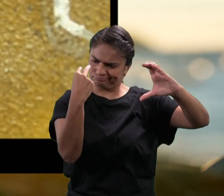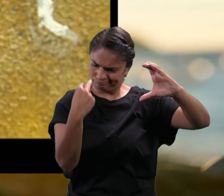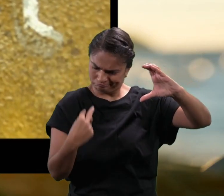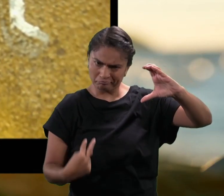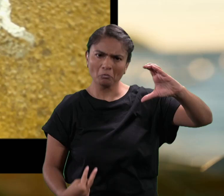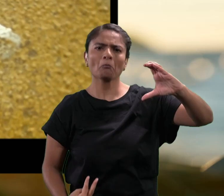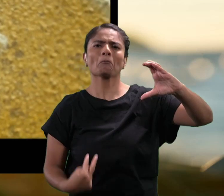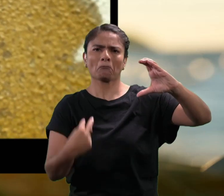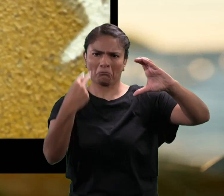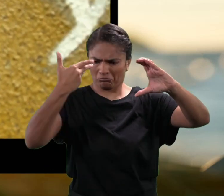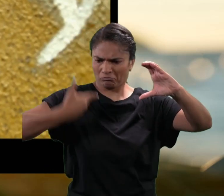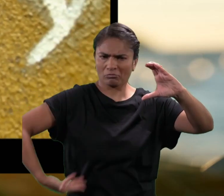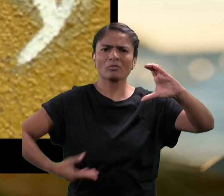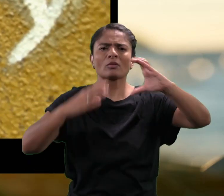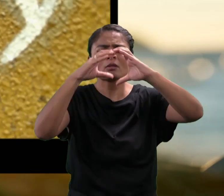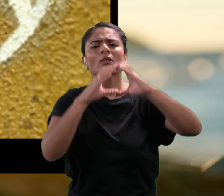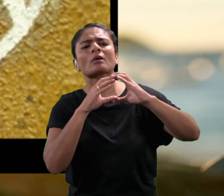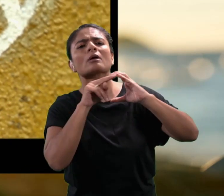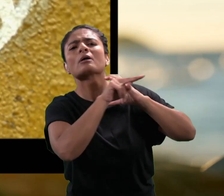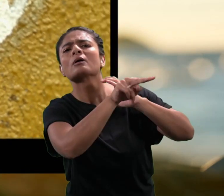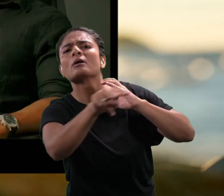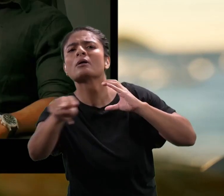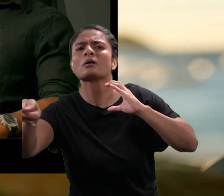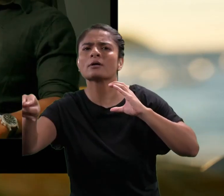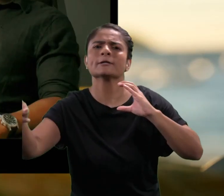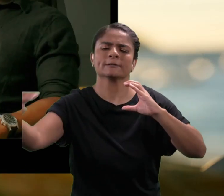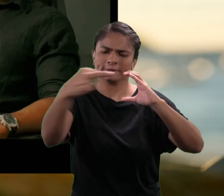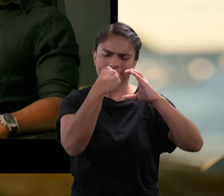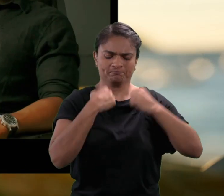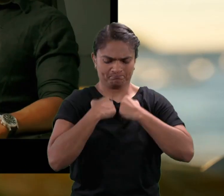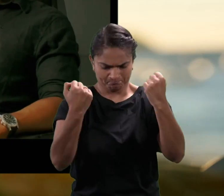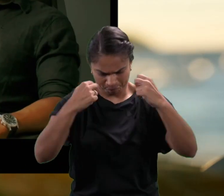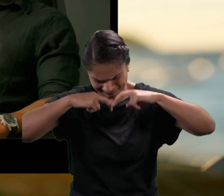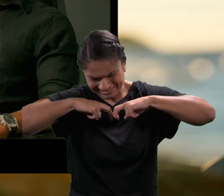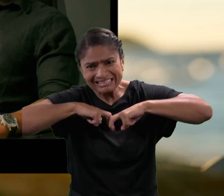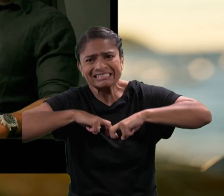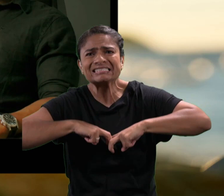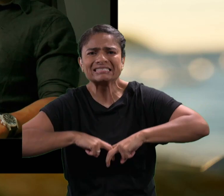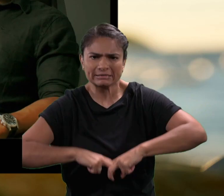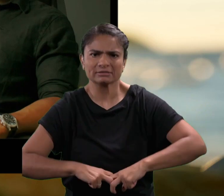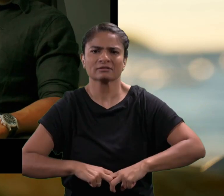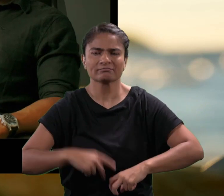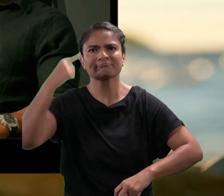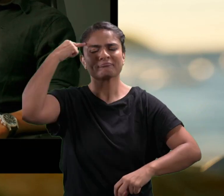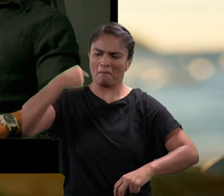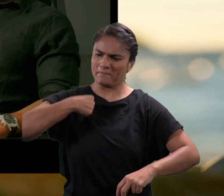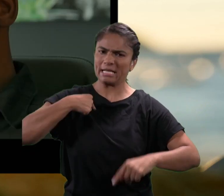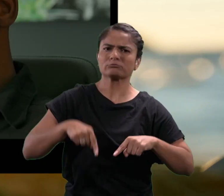the lens of what is out there, as opposed to looking more like deep down inside you to think